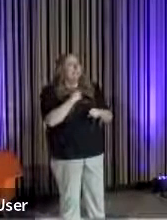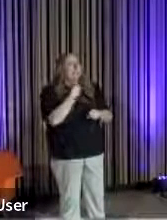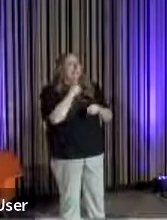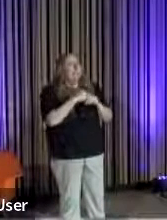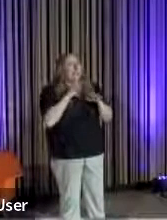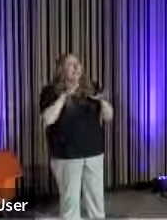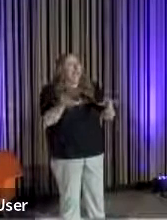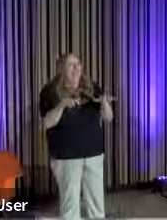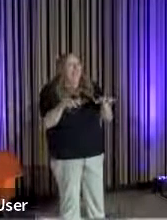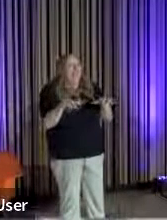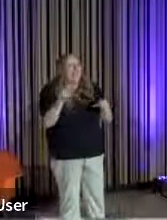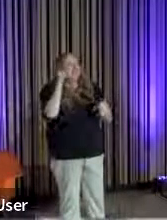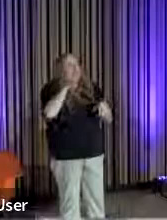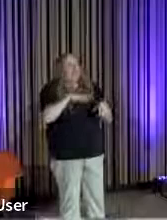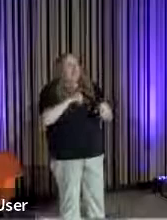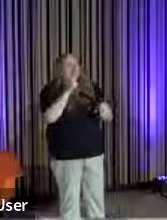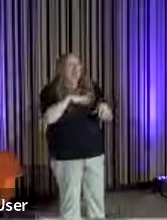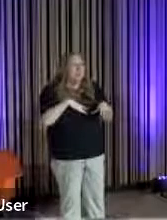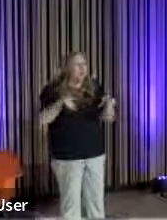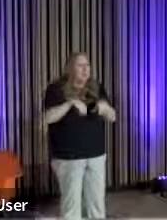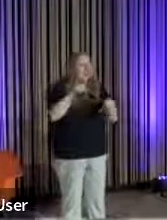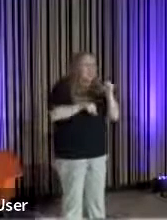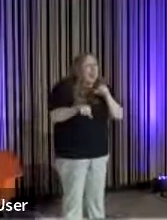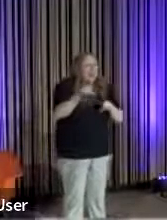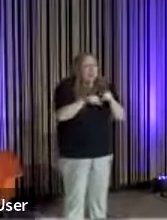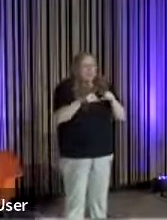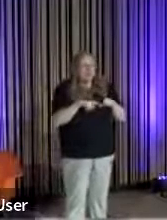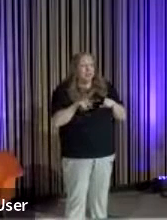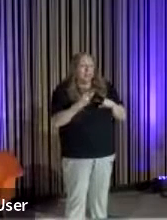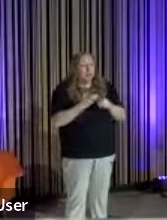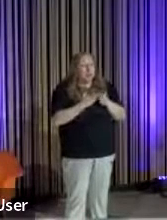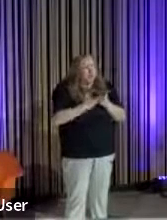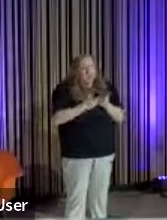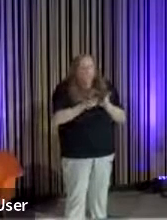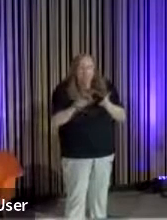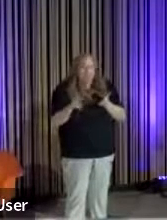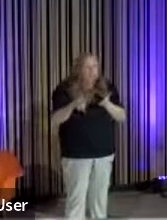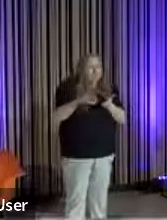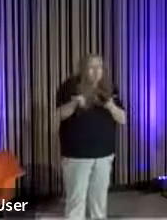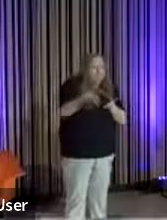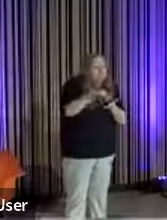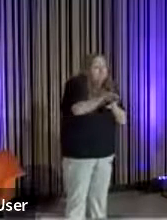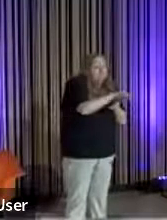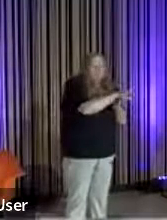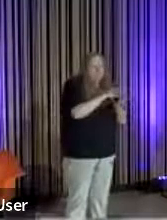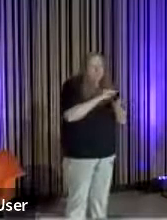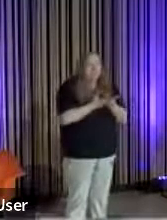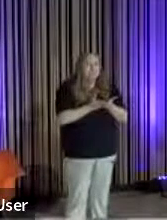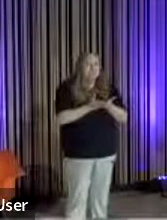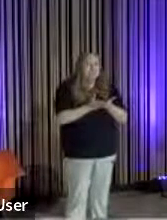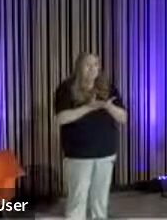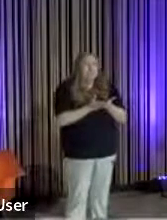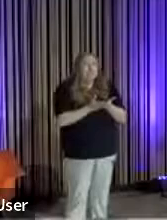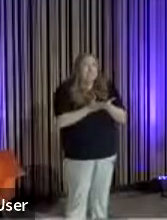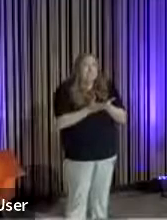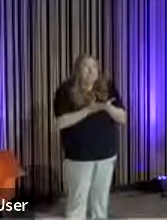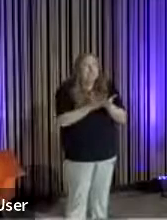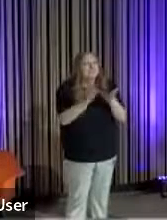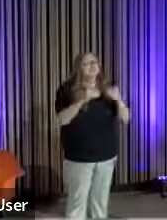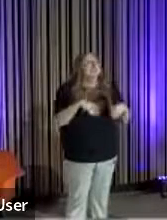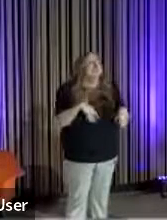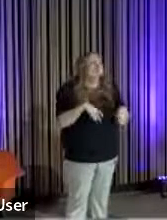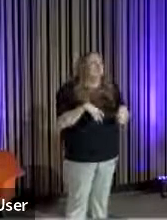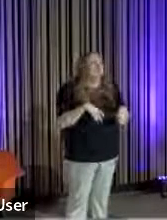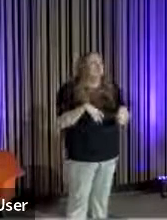and women doing science to understand better the climate change in the Arctic Ocean, as a sentinel of climate change, like a